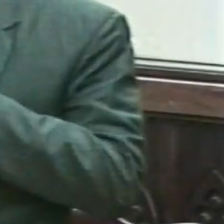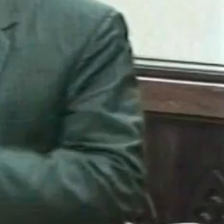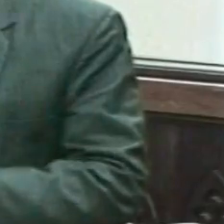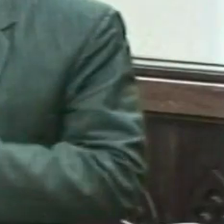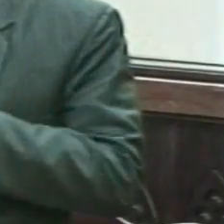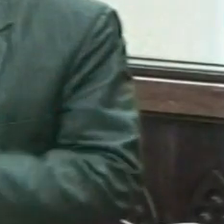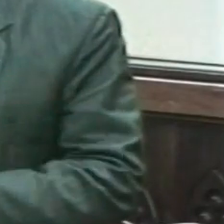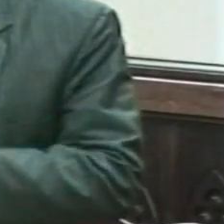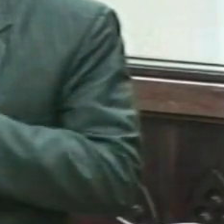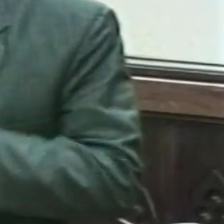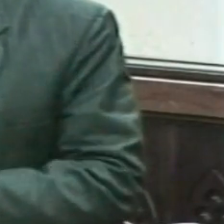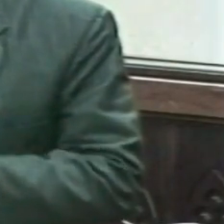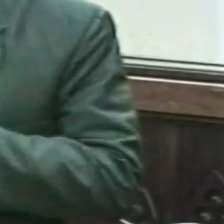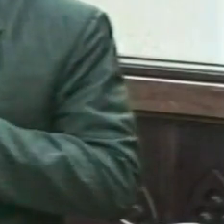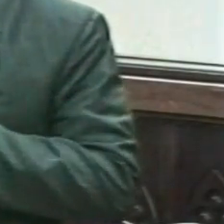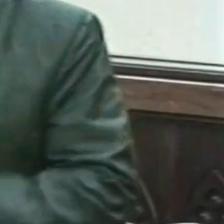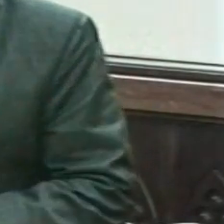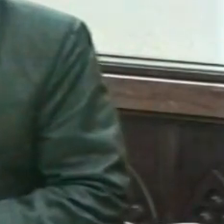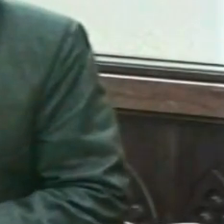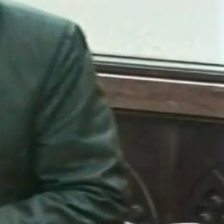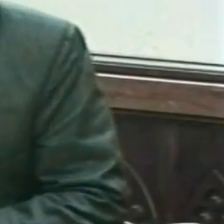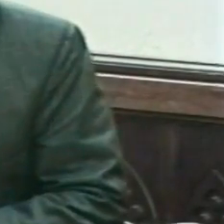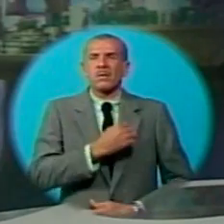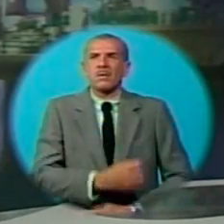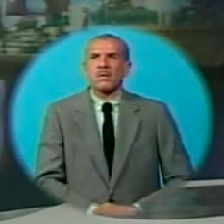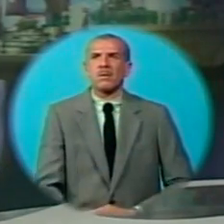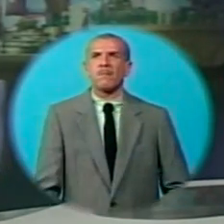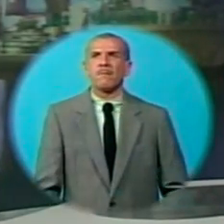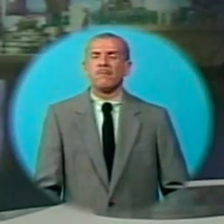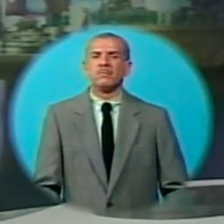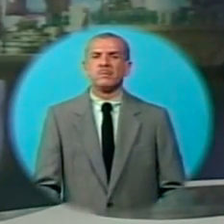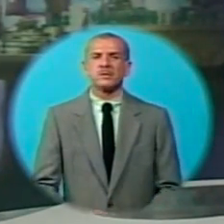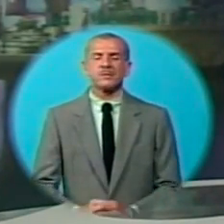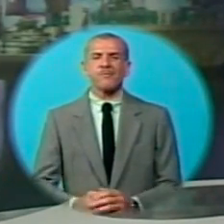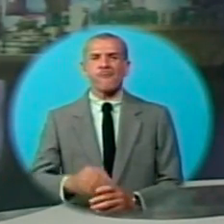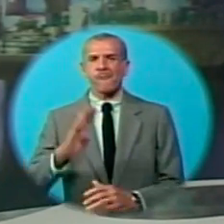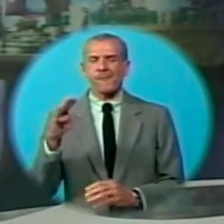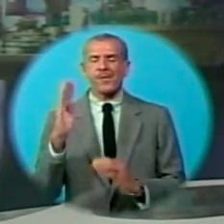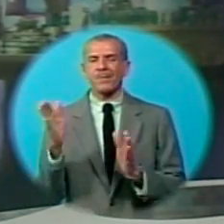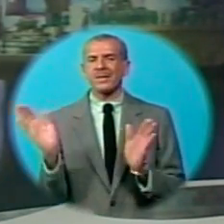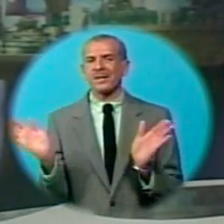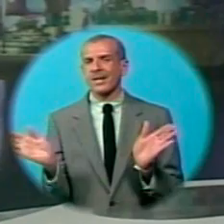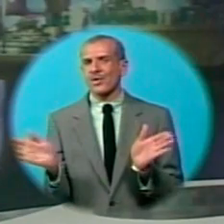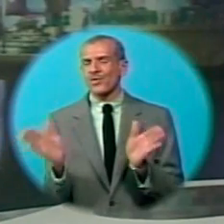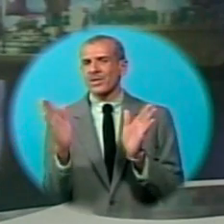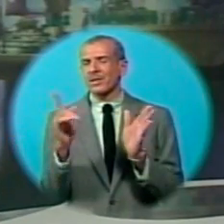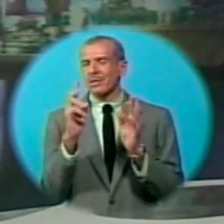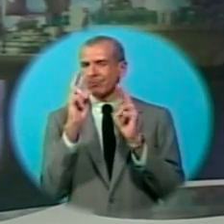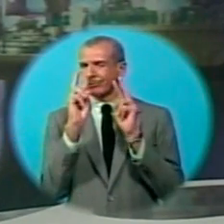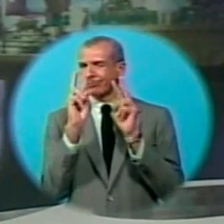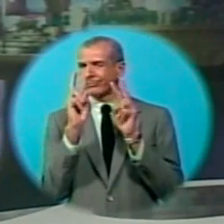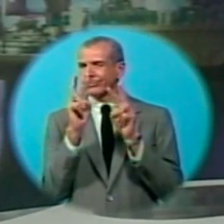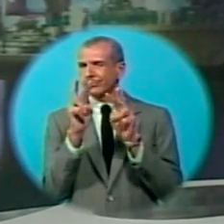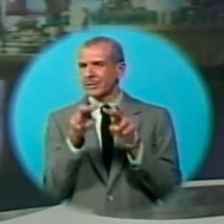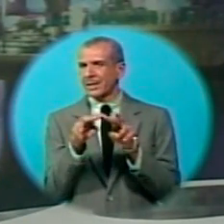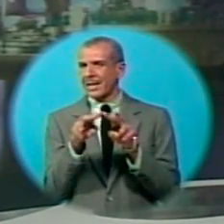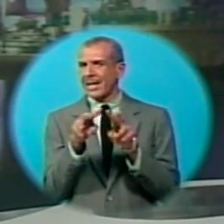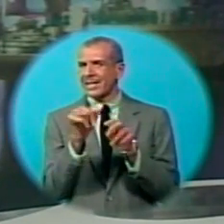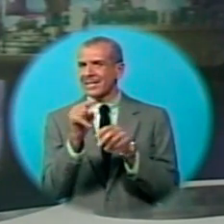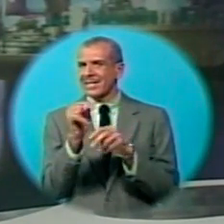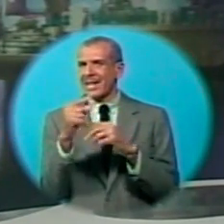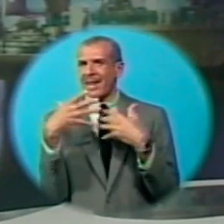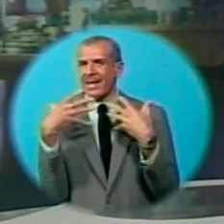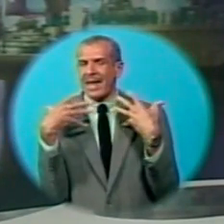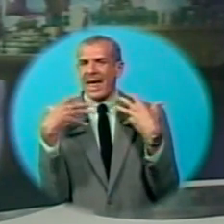the Honourable Member for St. Michael North East. Well, Barbadians are being urged to pay greater attention to their state of